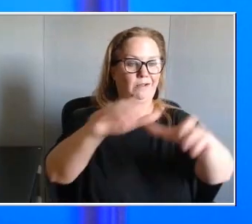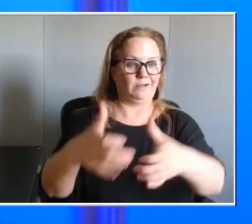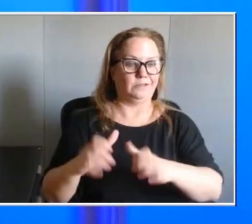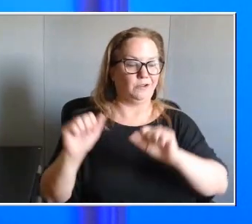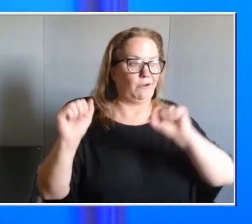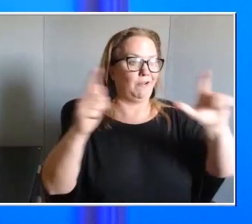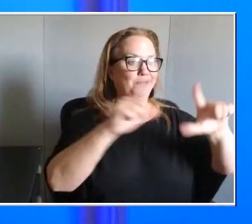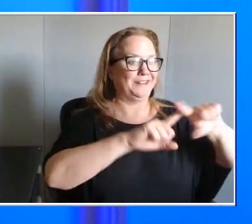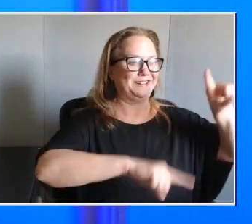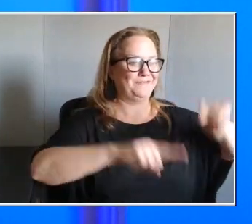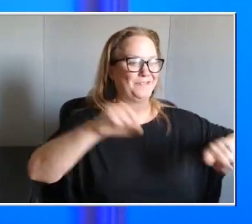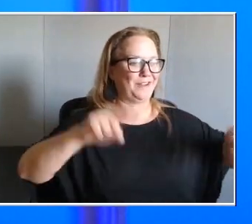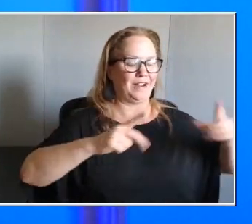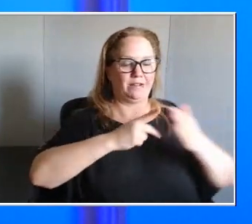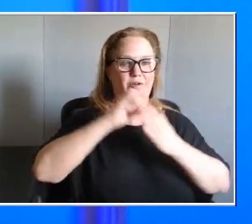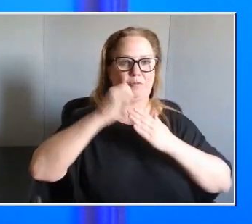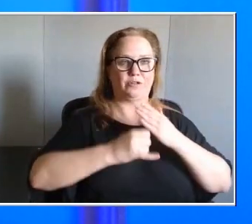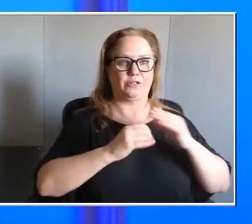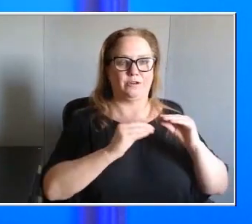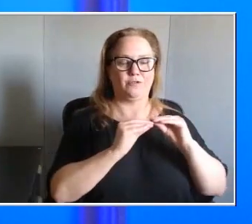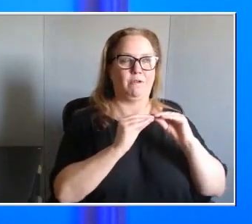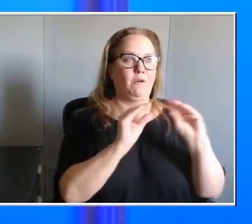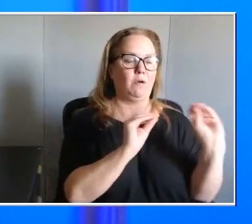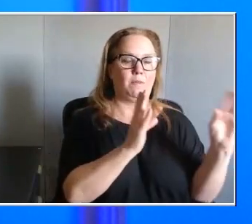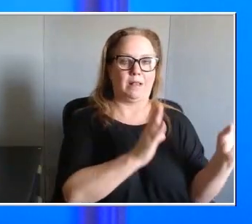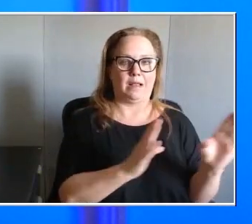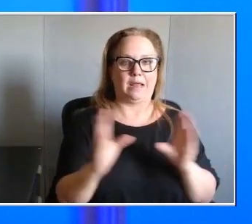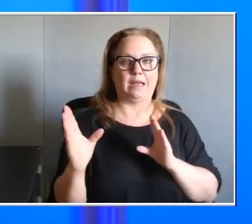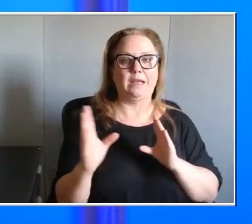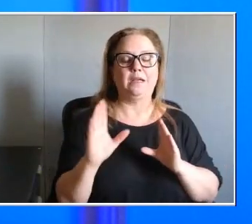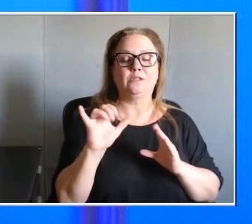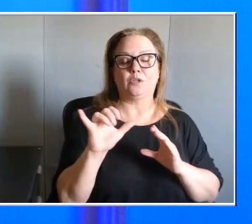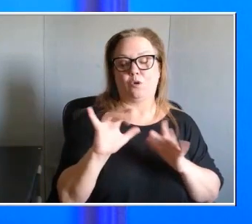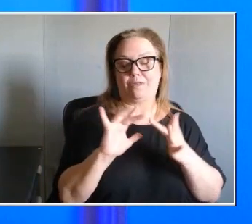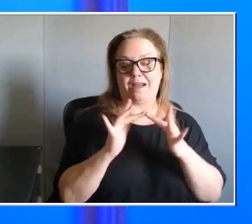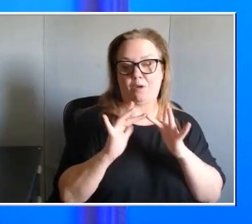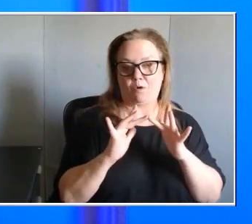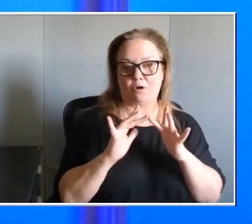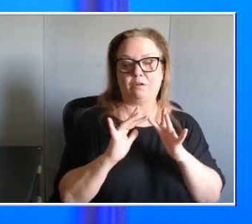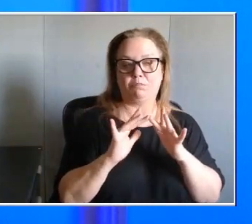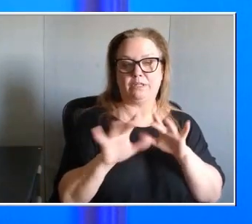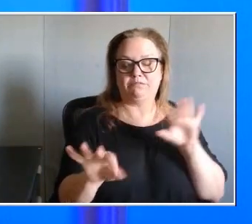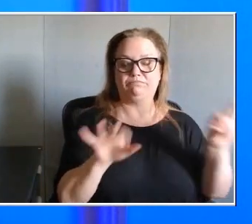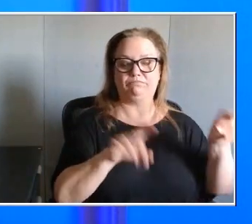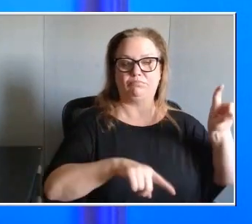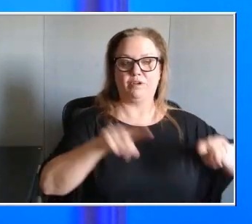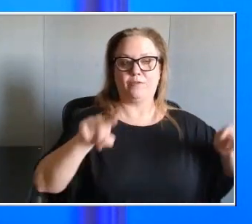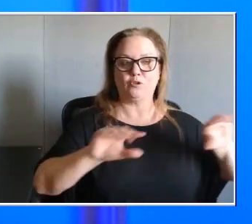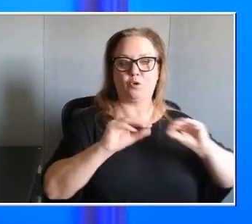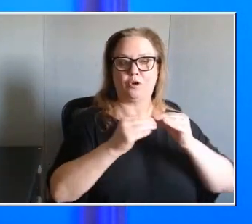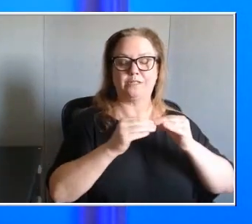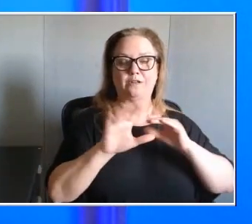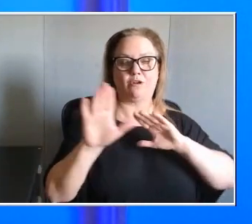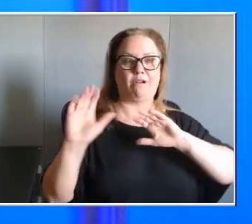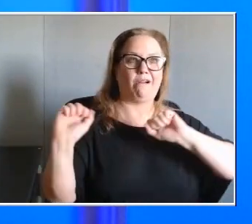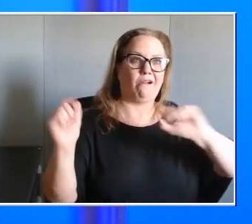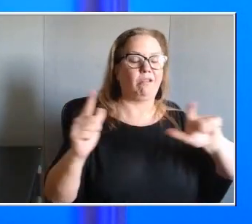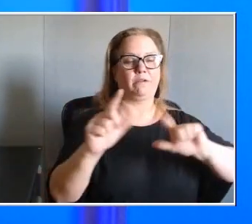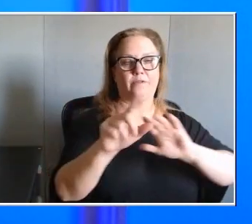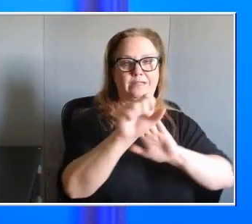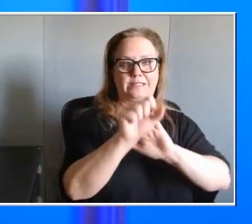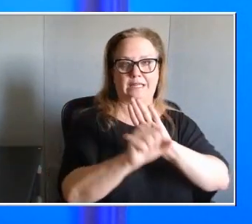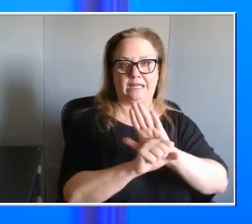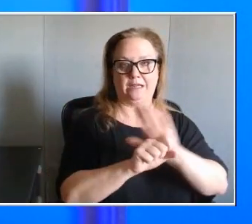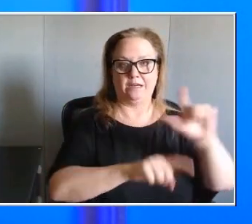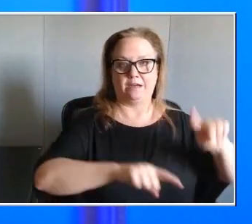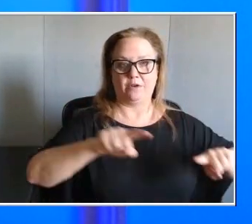different project, and there is truly no plan. So the Kansas Birth Equity Network brings together diverse organizations across our state, and by diverse that means